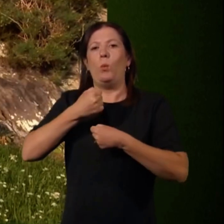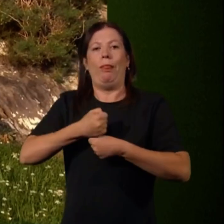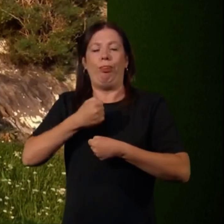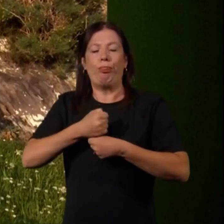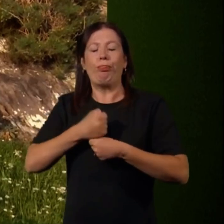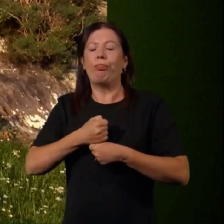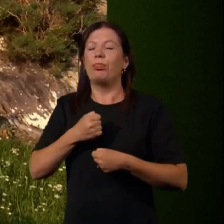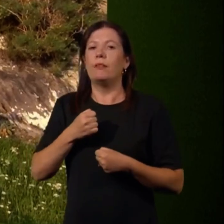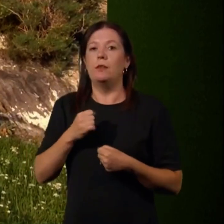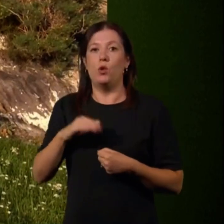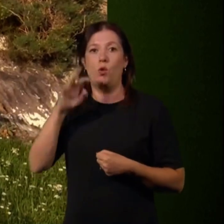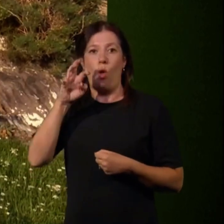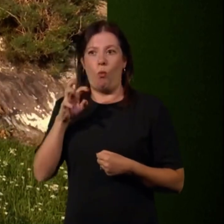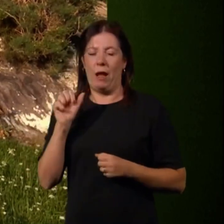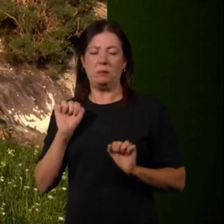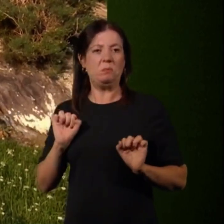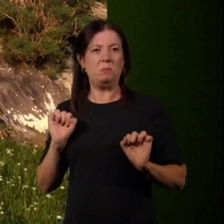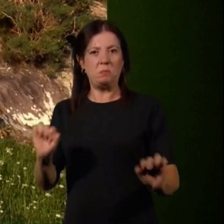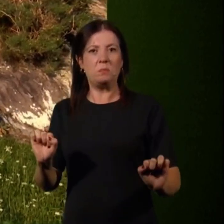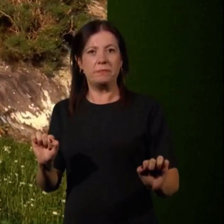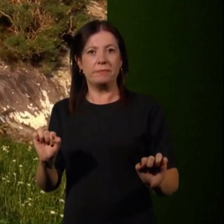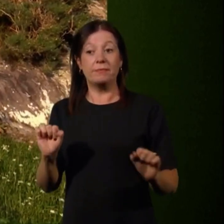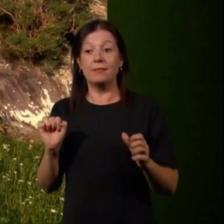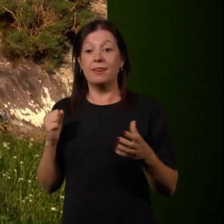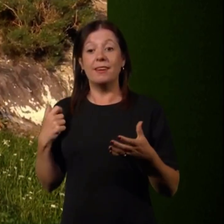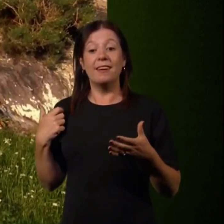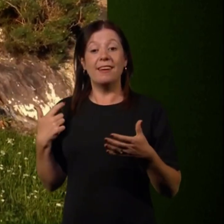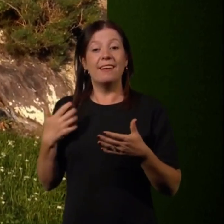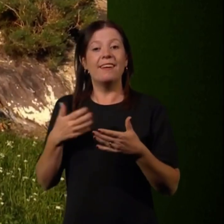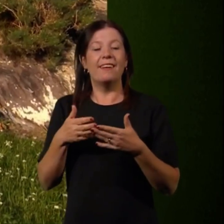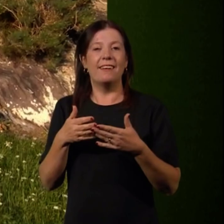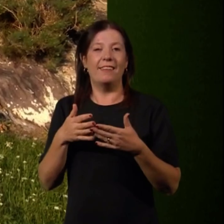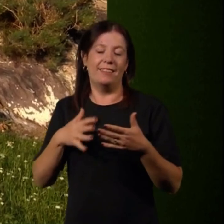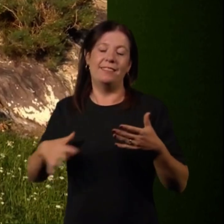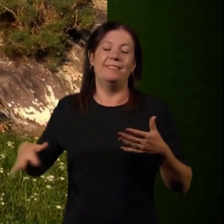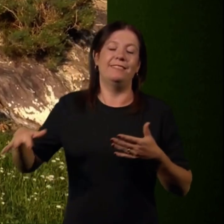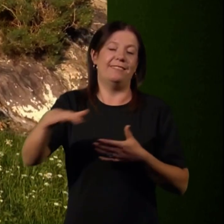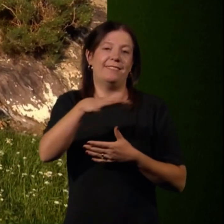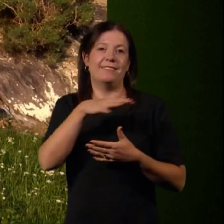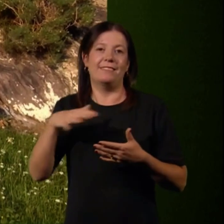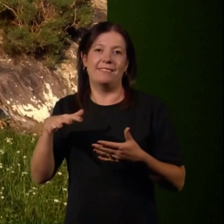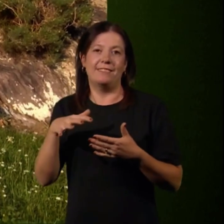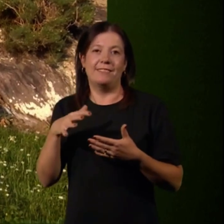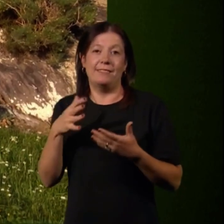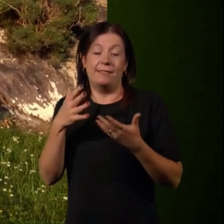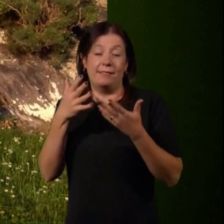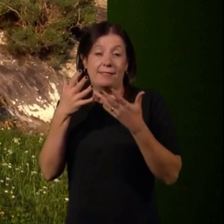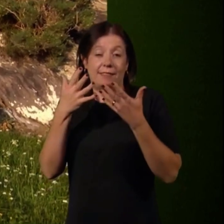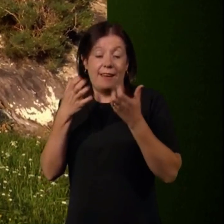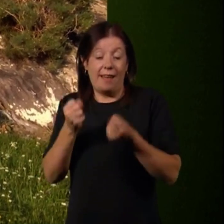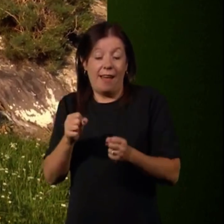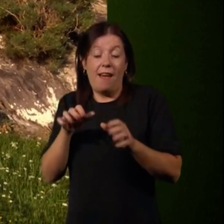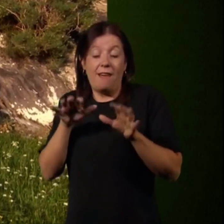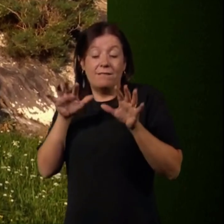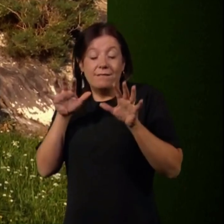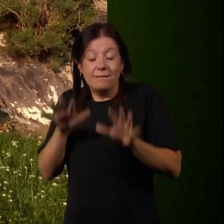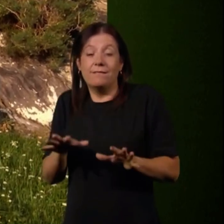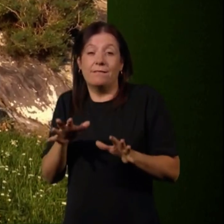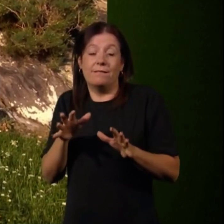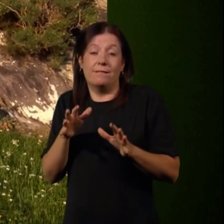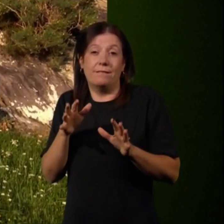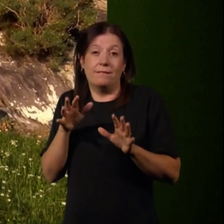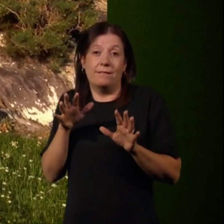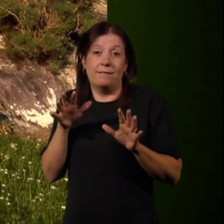for North Wales back then. Now this whole region is a stronghold for some of Britain's most